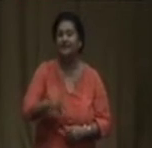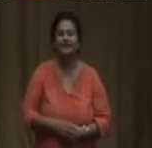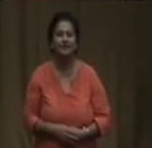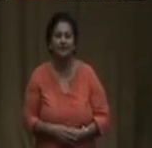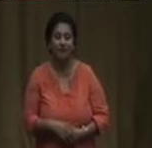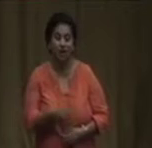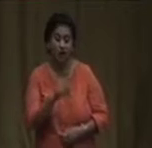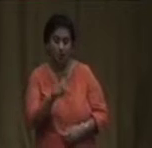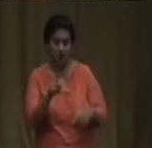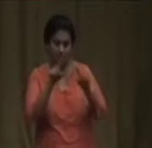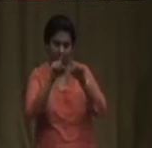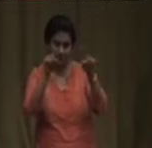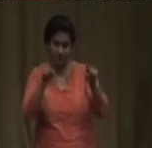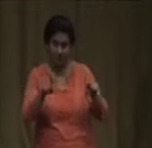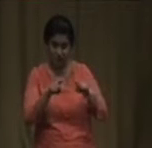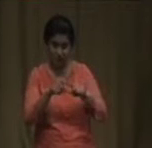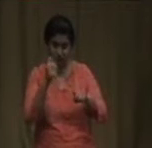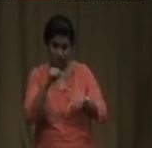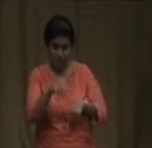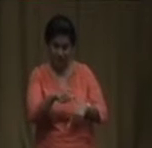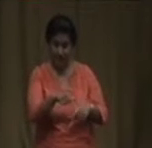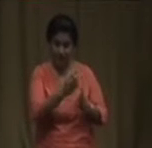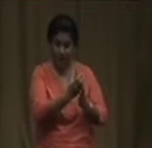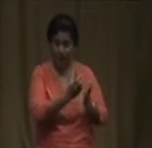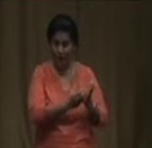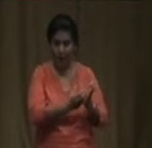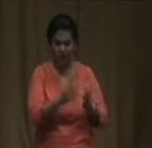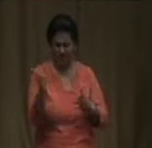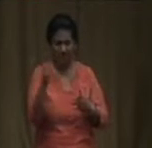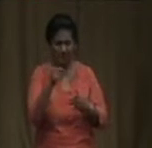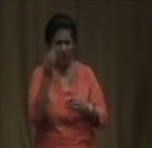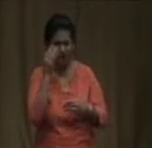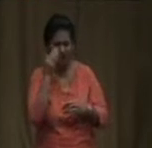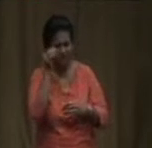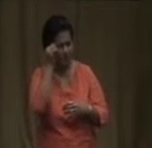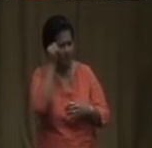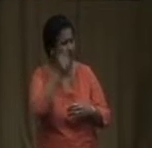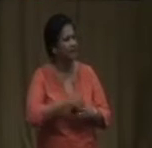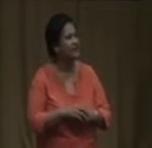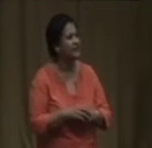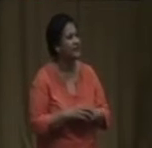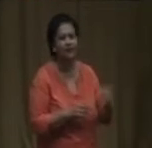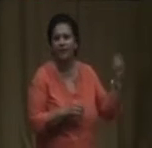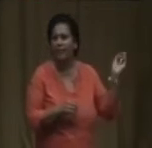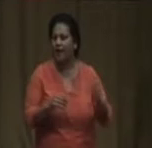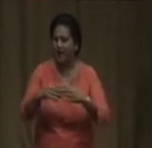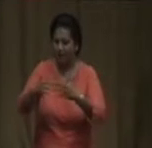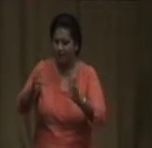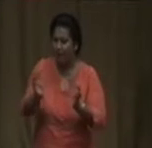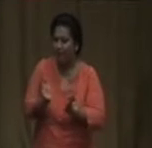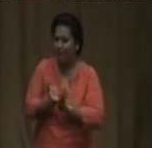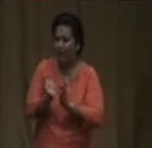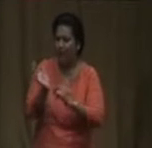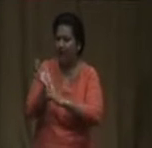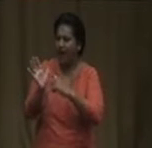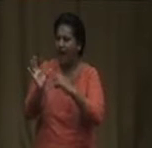one of the images that was used in this course, and you would be familiar with this, is a shard of Lapita Pottery from the